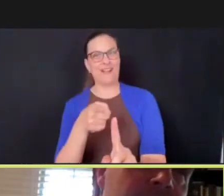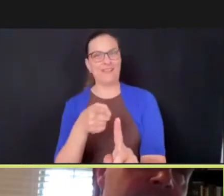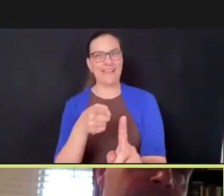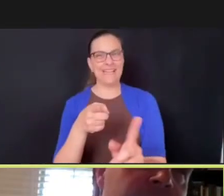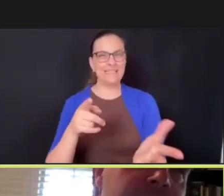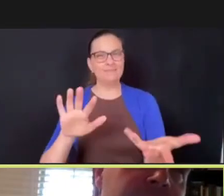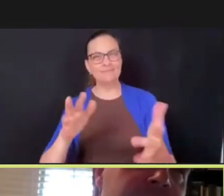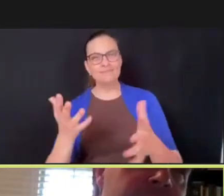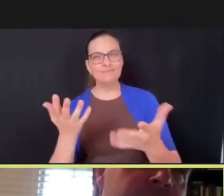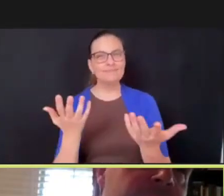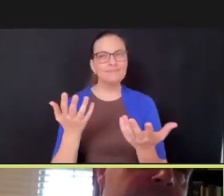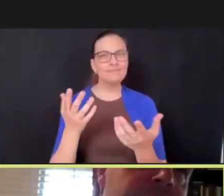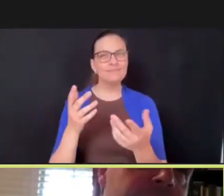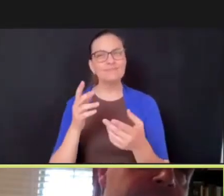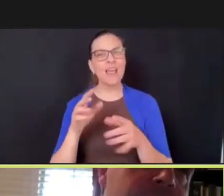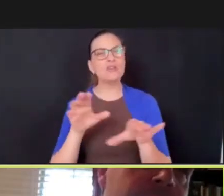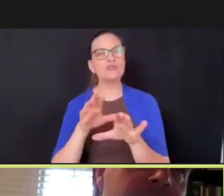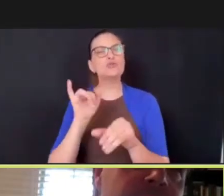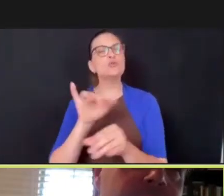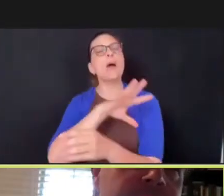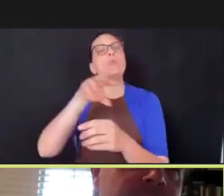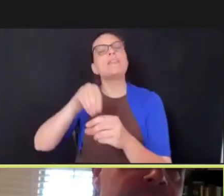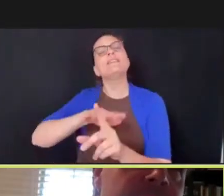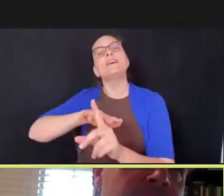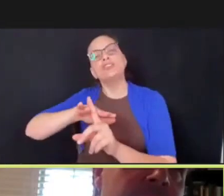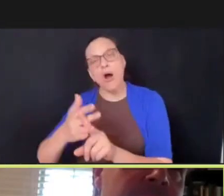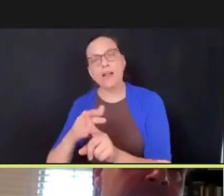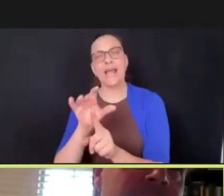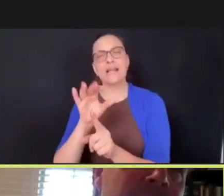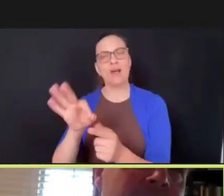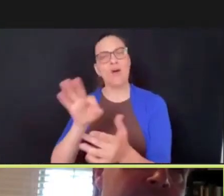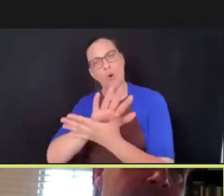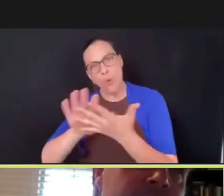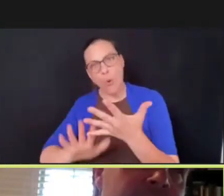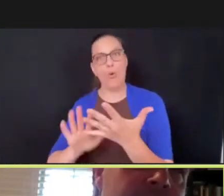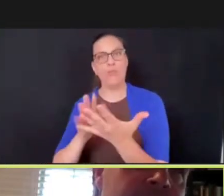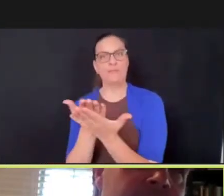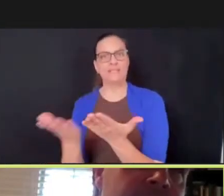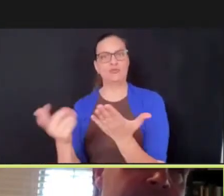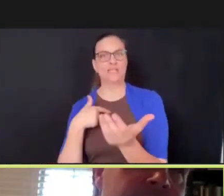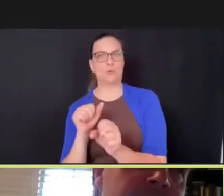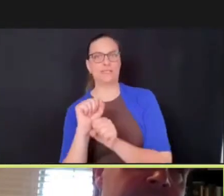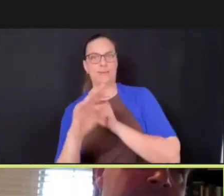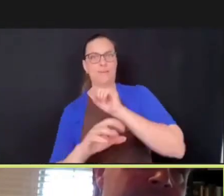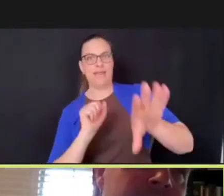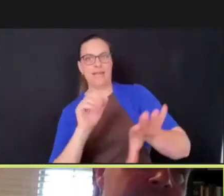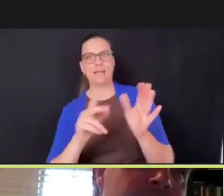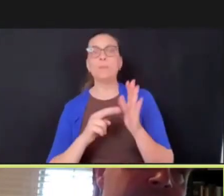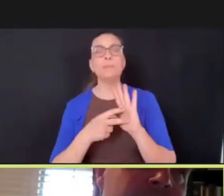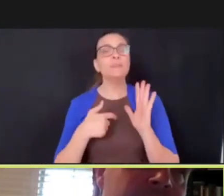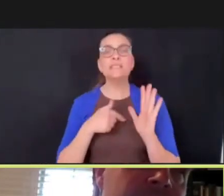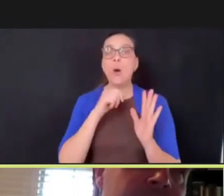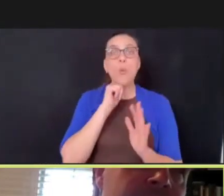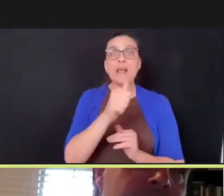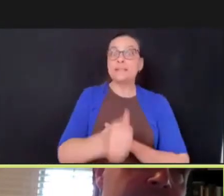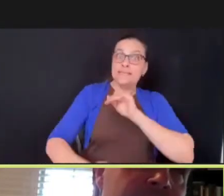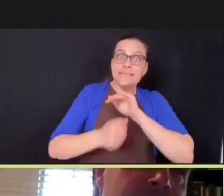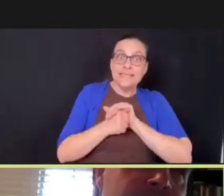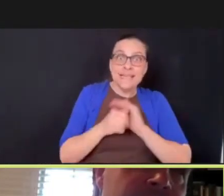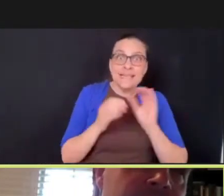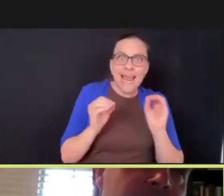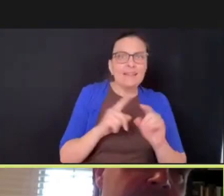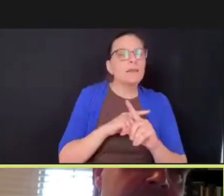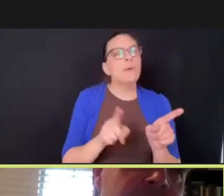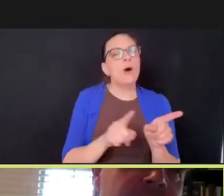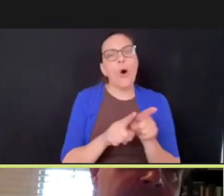to do it in the context of the other materials I was submitting. So I wasn't concealing anything, but I also wasn't drawing attention to it, because I